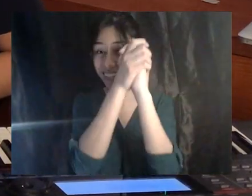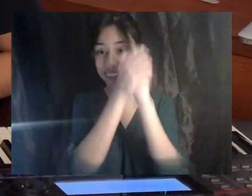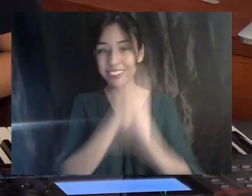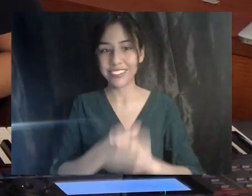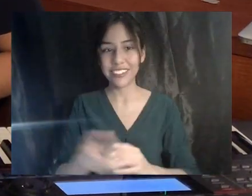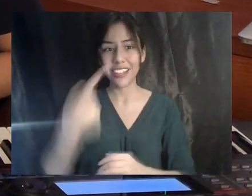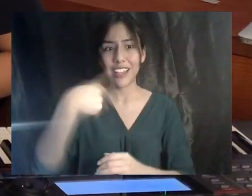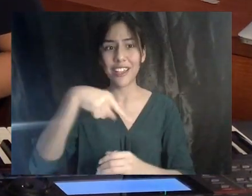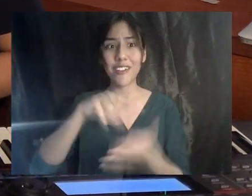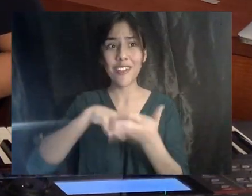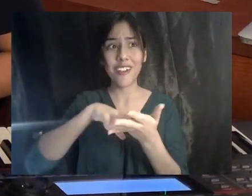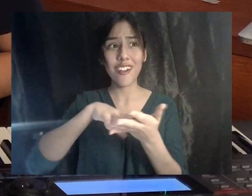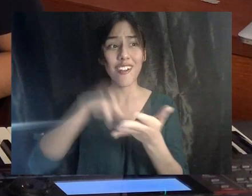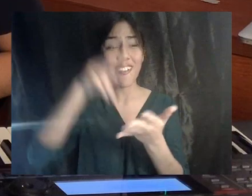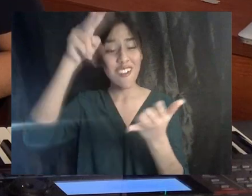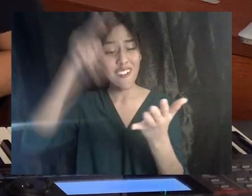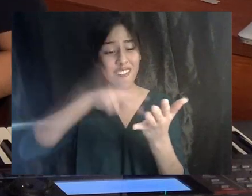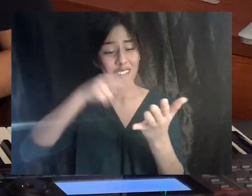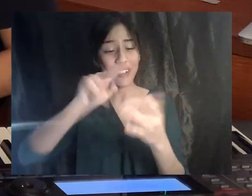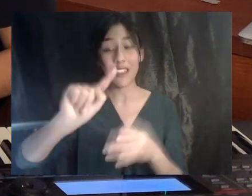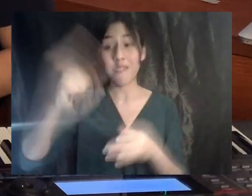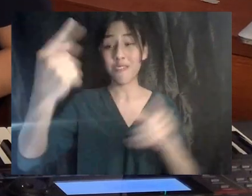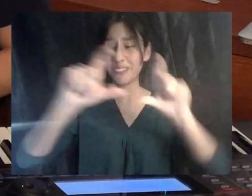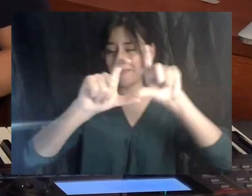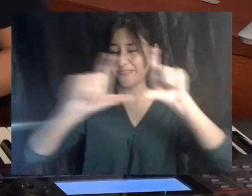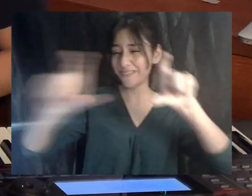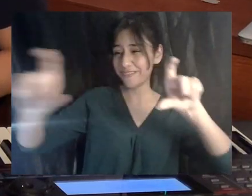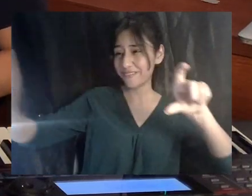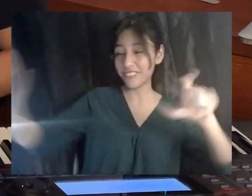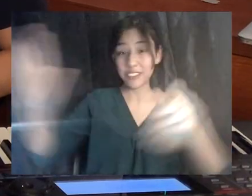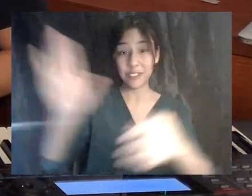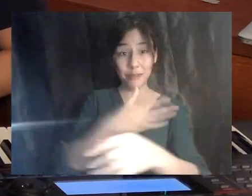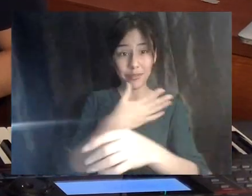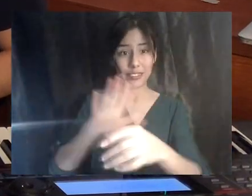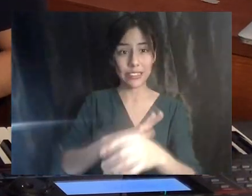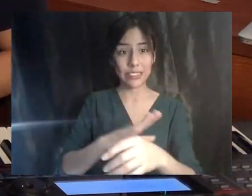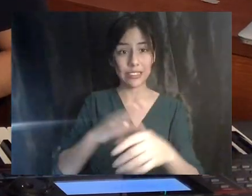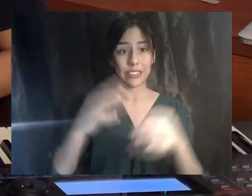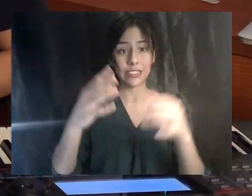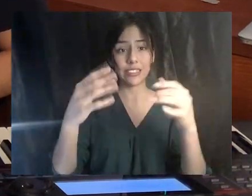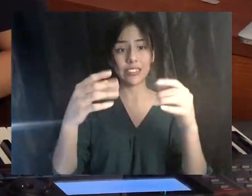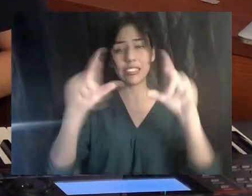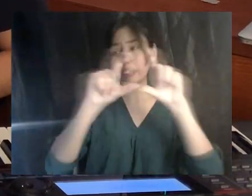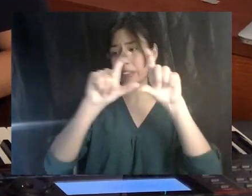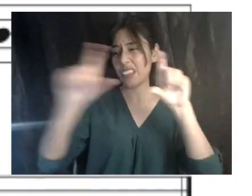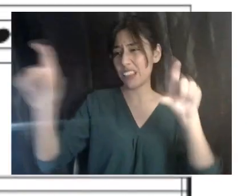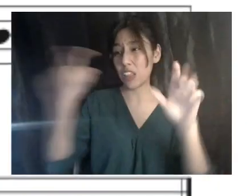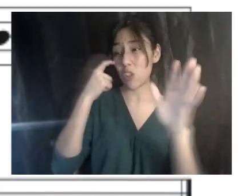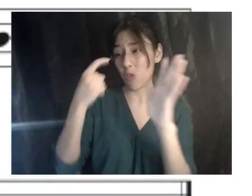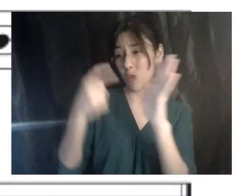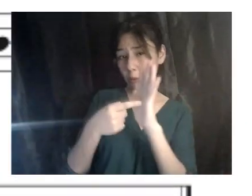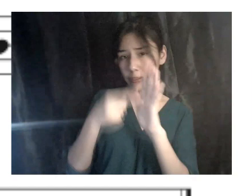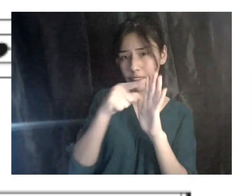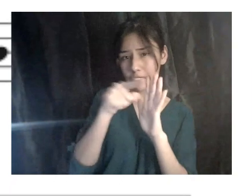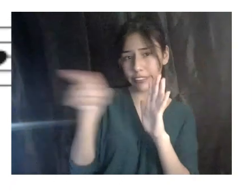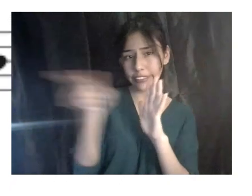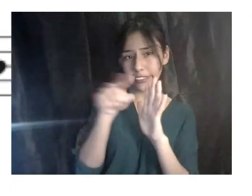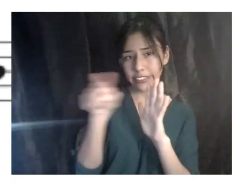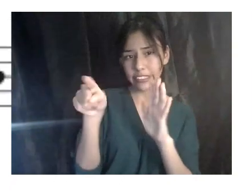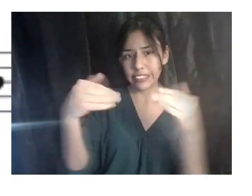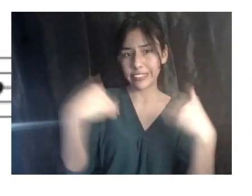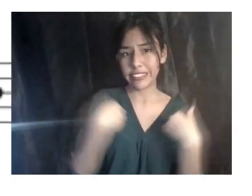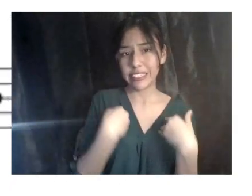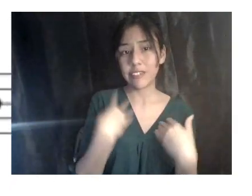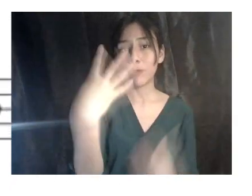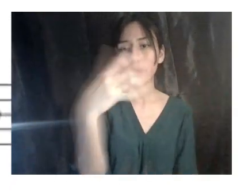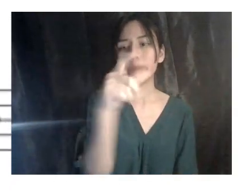Congratulations! You actually just read the first line of our music. Nice. If you take a look at the first line of music, you'll see that we